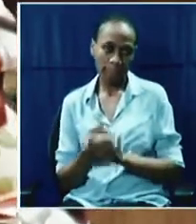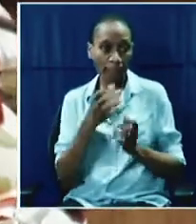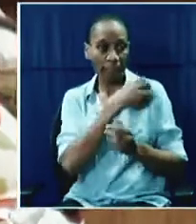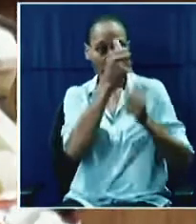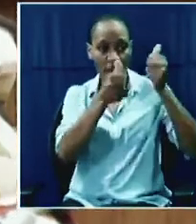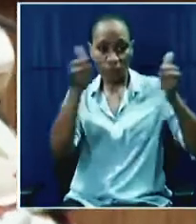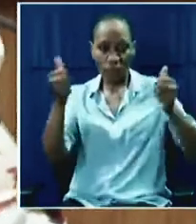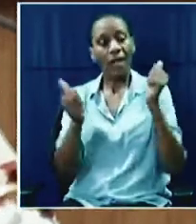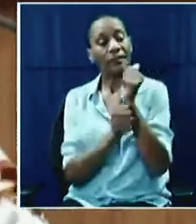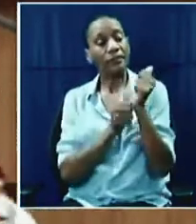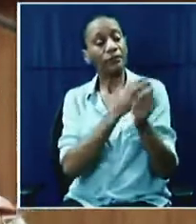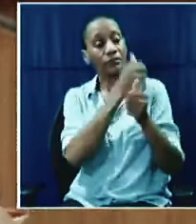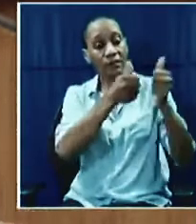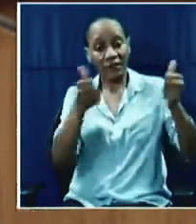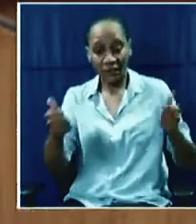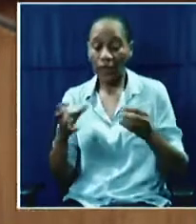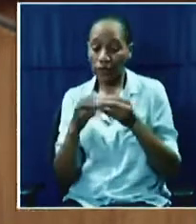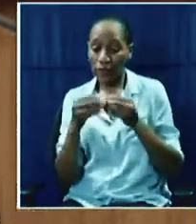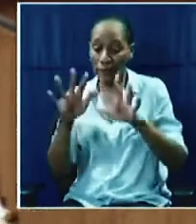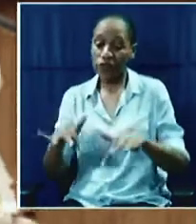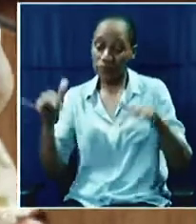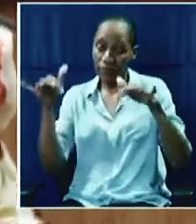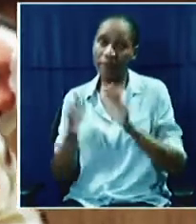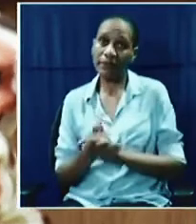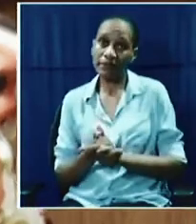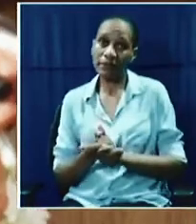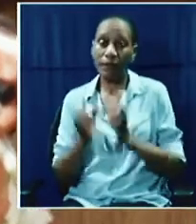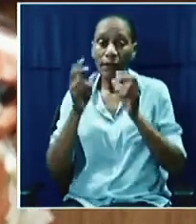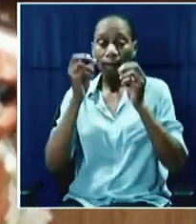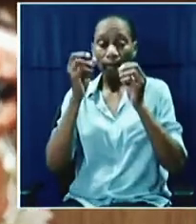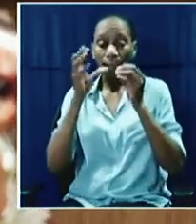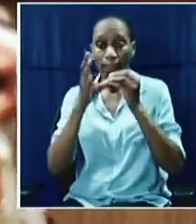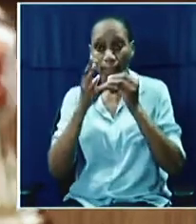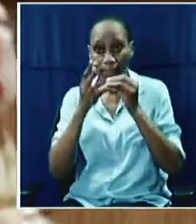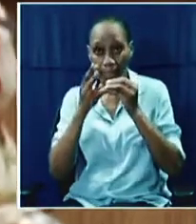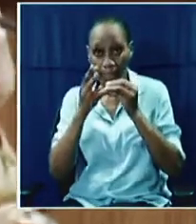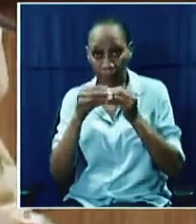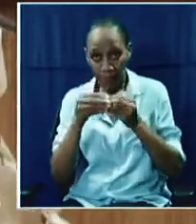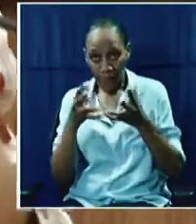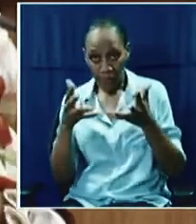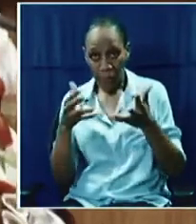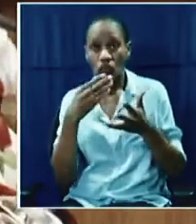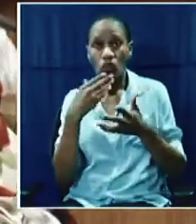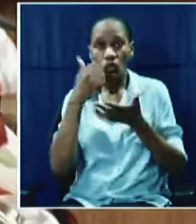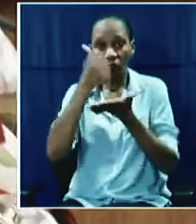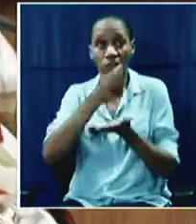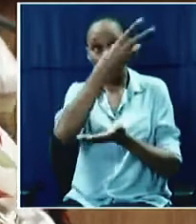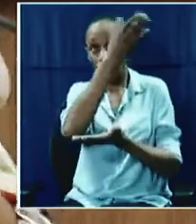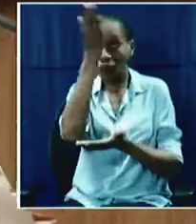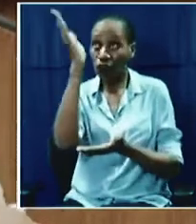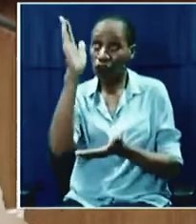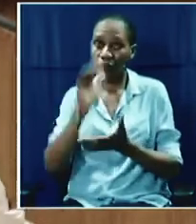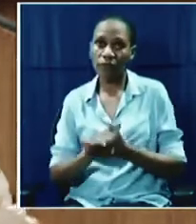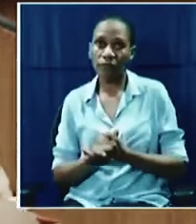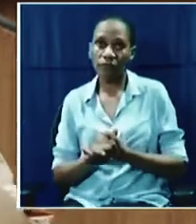Ministers, Deputy Ministers, Honourable Members of Parliament, members who are sitting in the gallery.